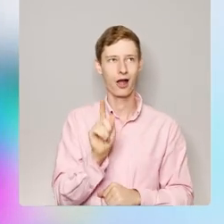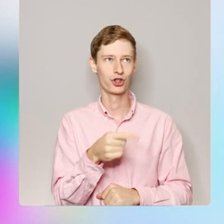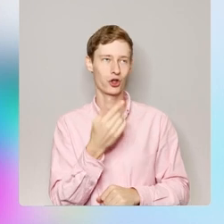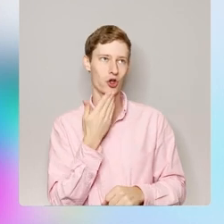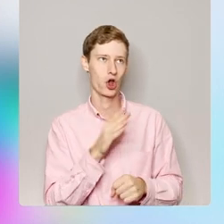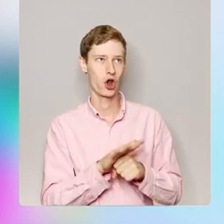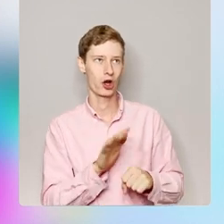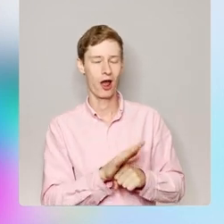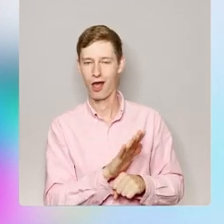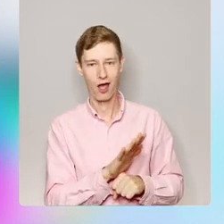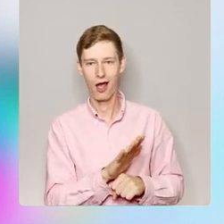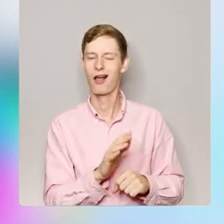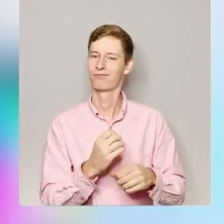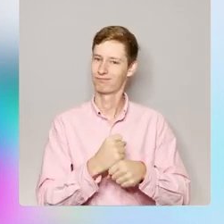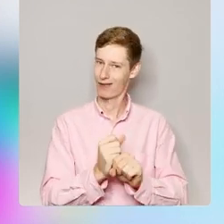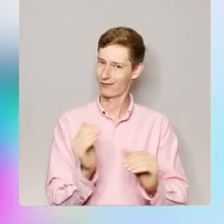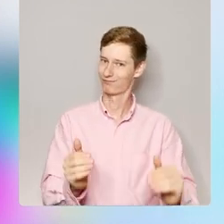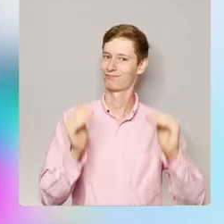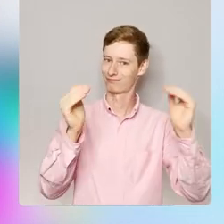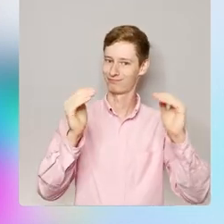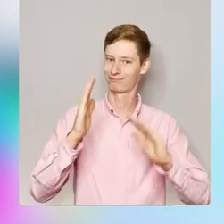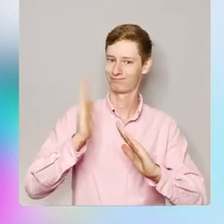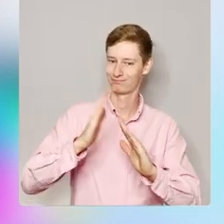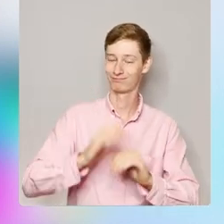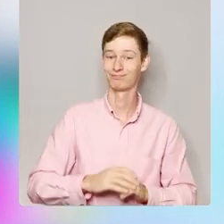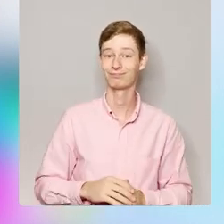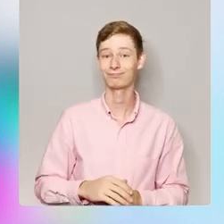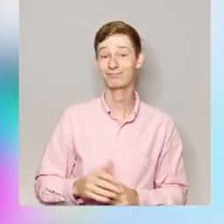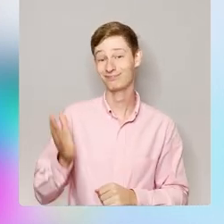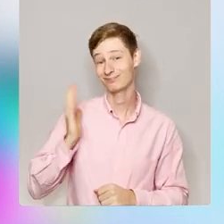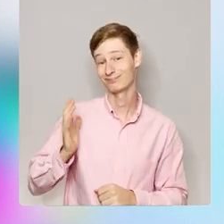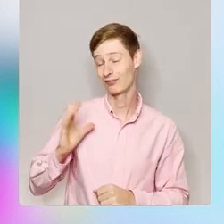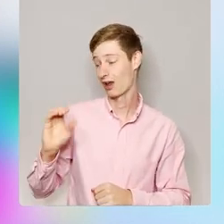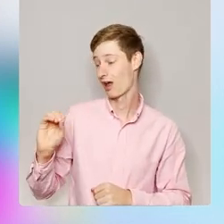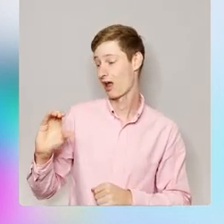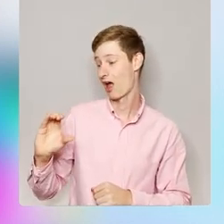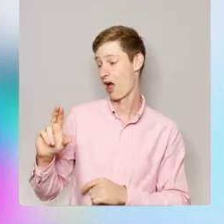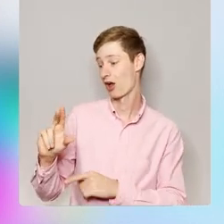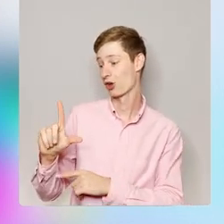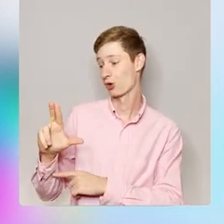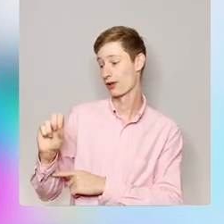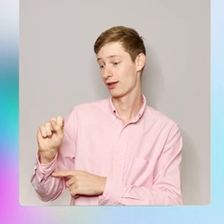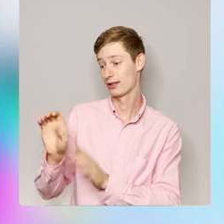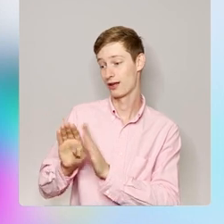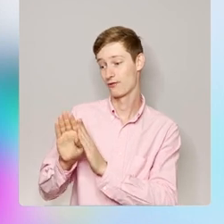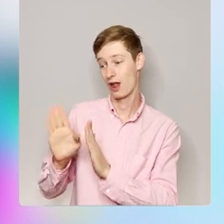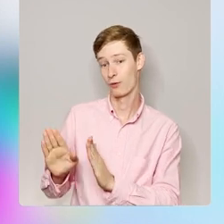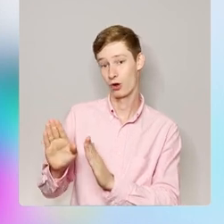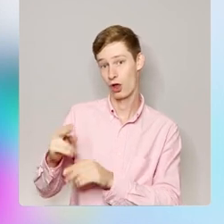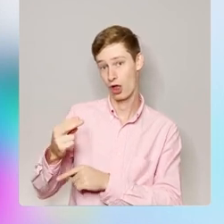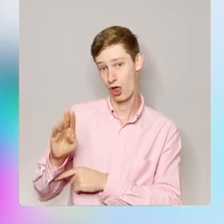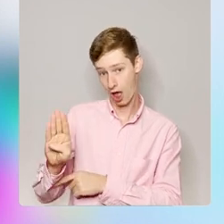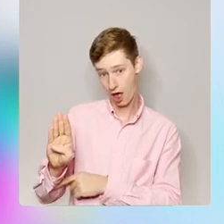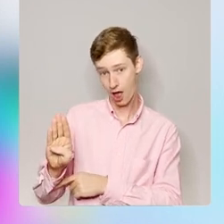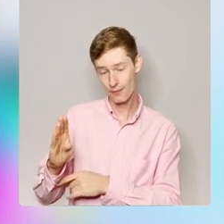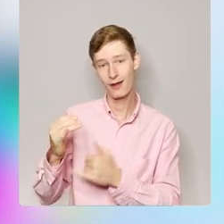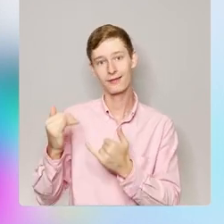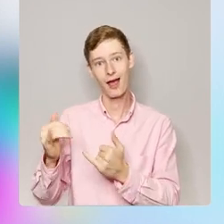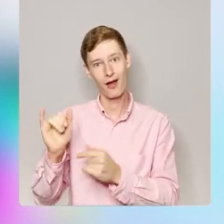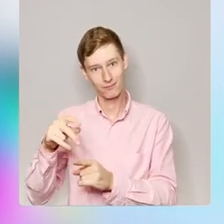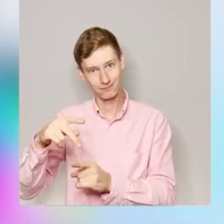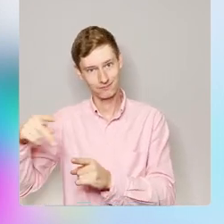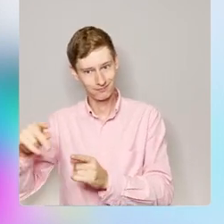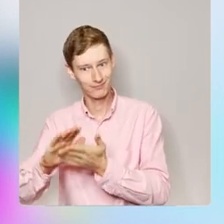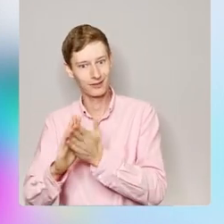MetaQuest Developer Hub. The product formerly known as the Oculus Developer Hub is getting several new features to make